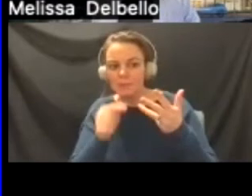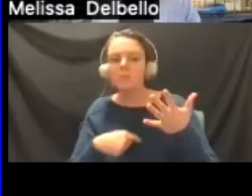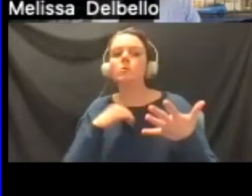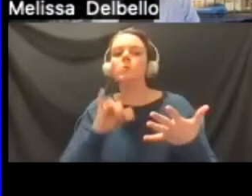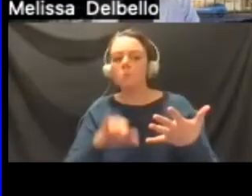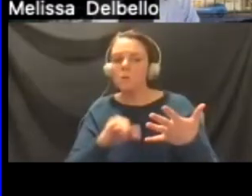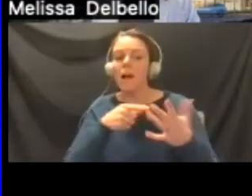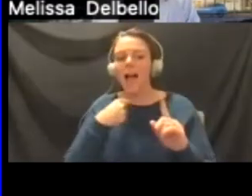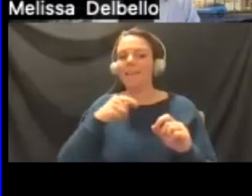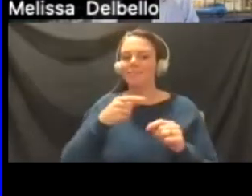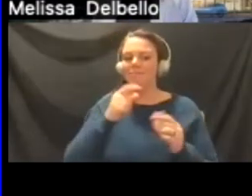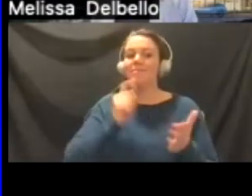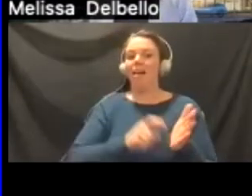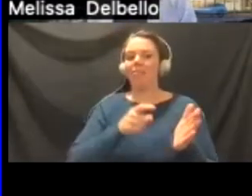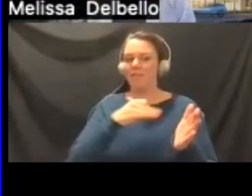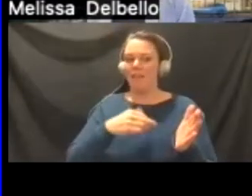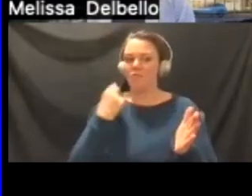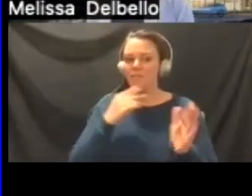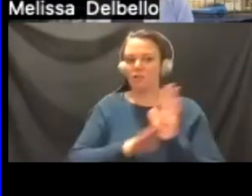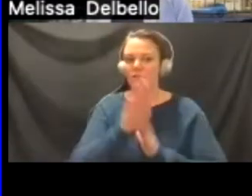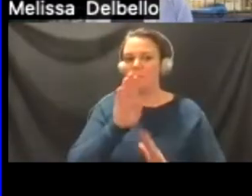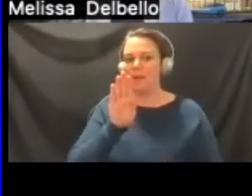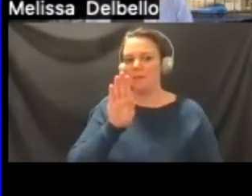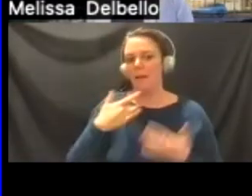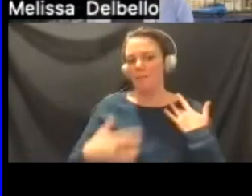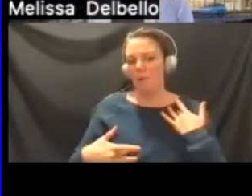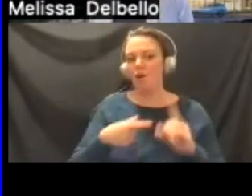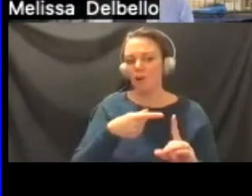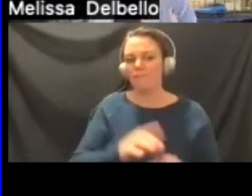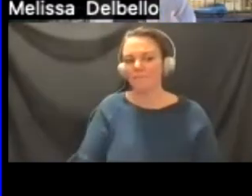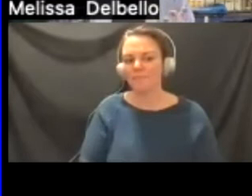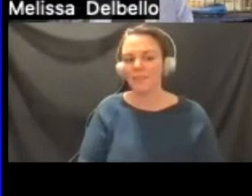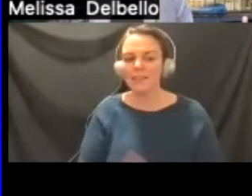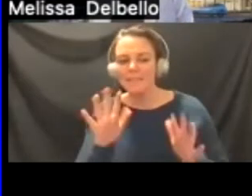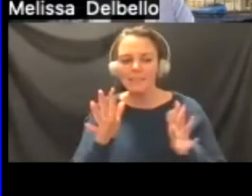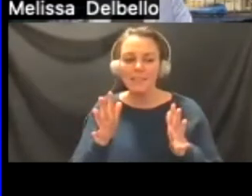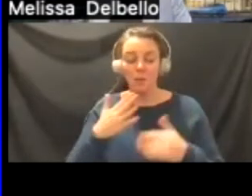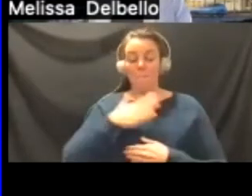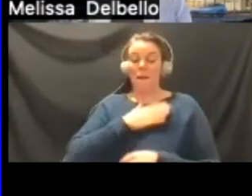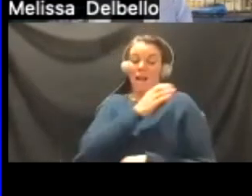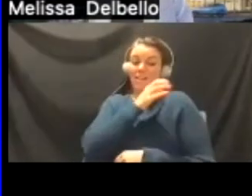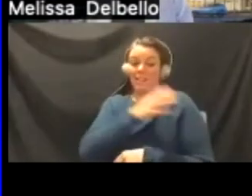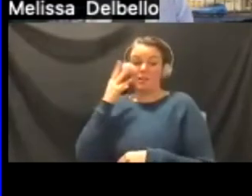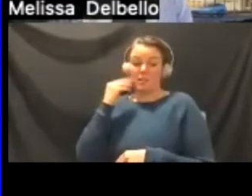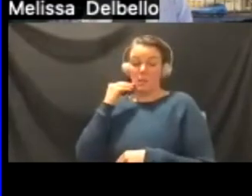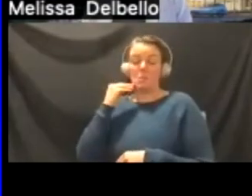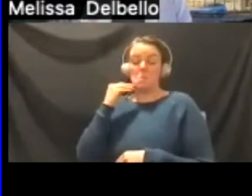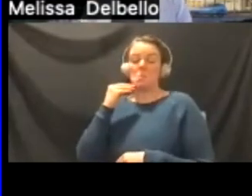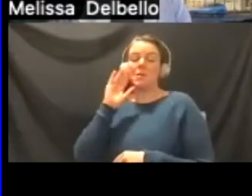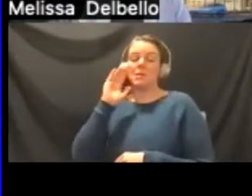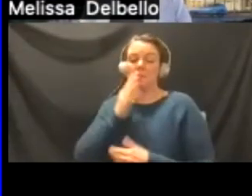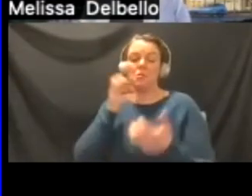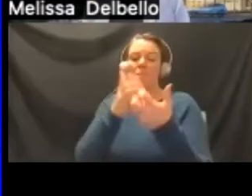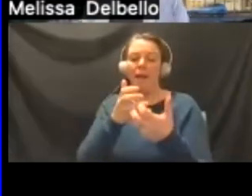tell if they're at risk for developing bipolar disorder. So it kind of seems my clinical experience is consistent with some of these